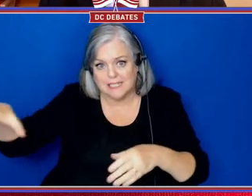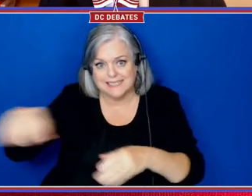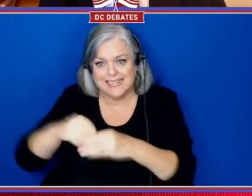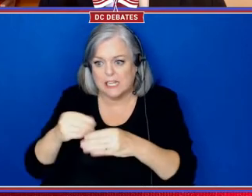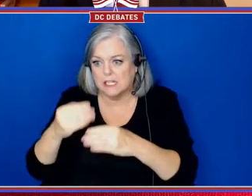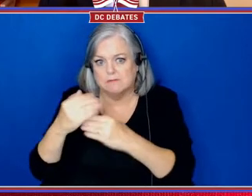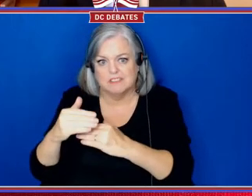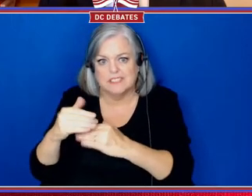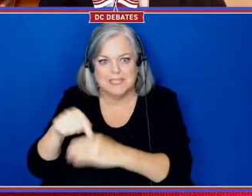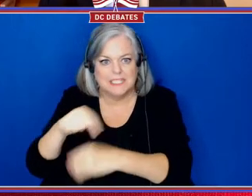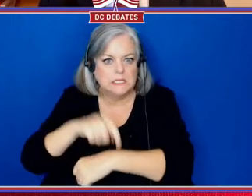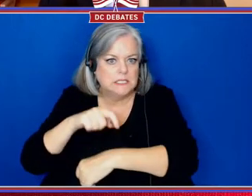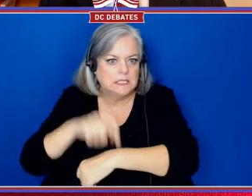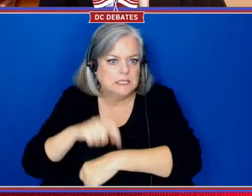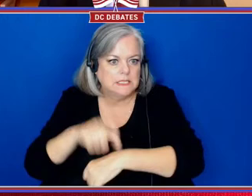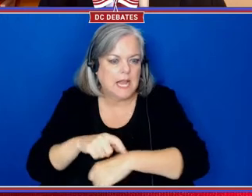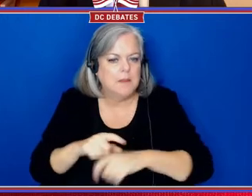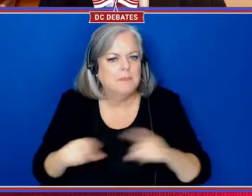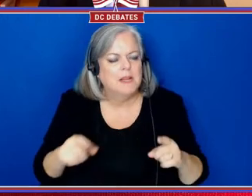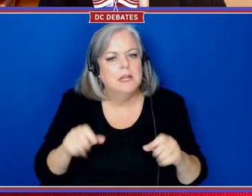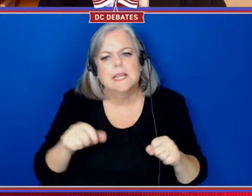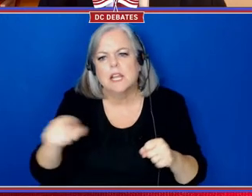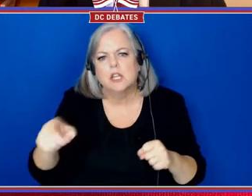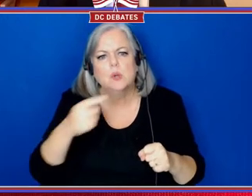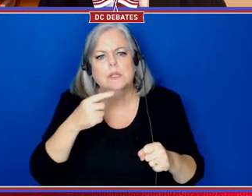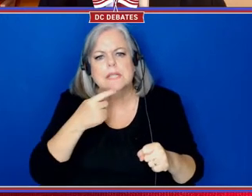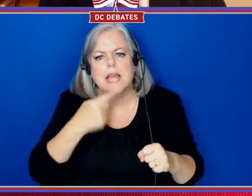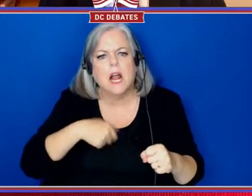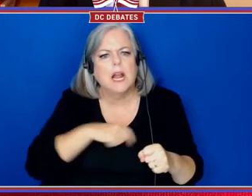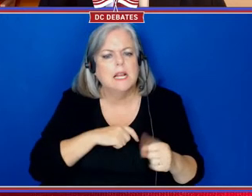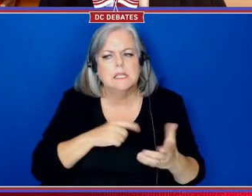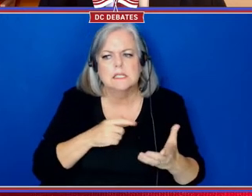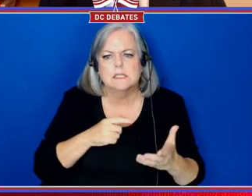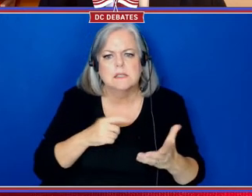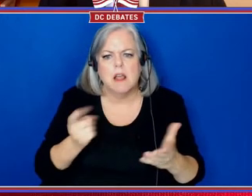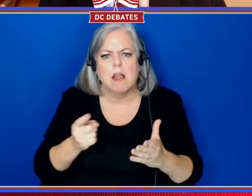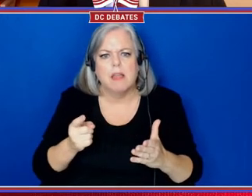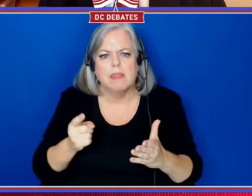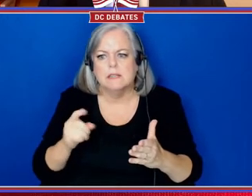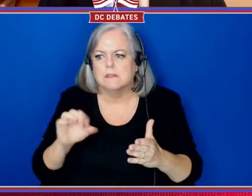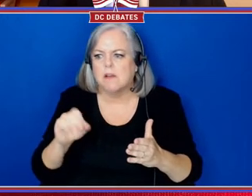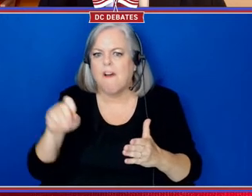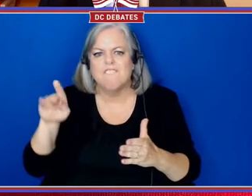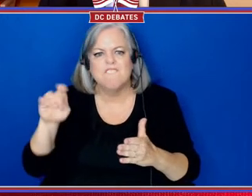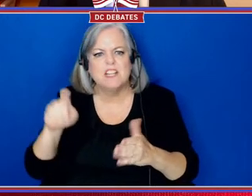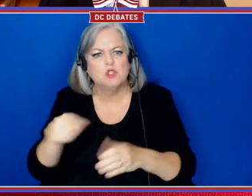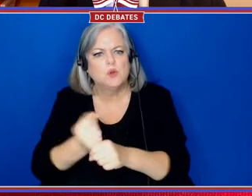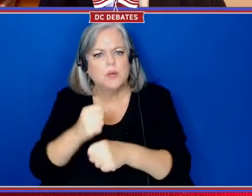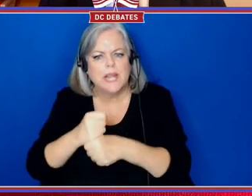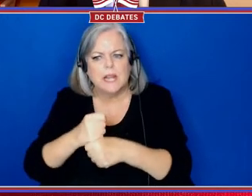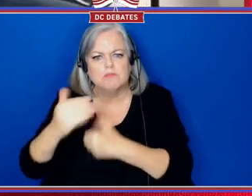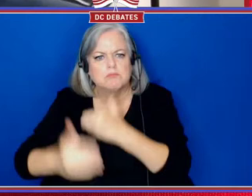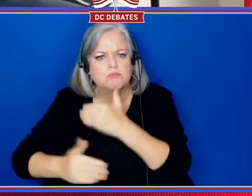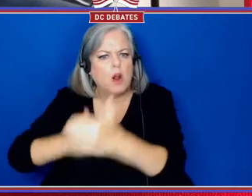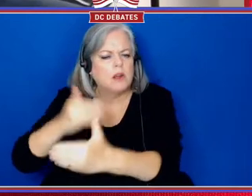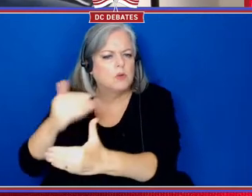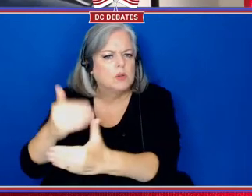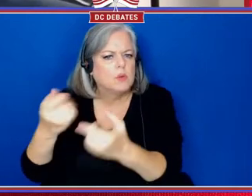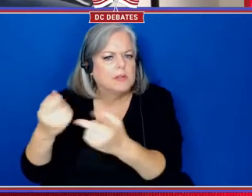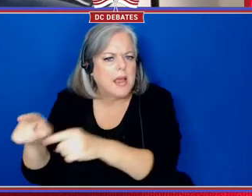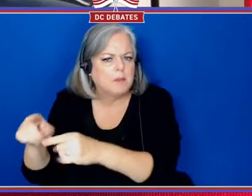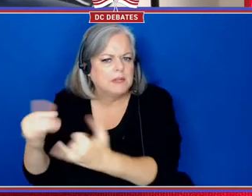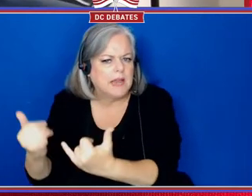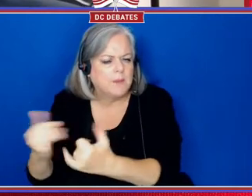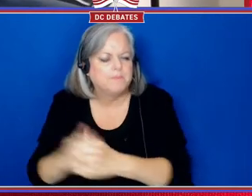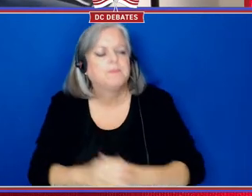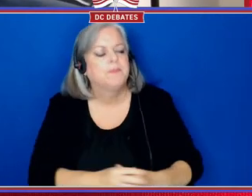idea of this office you created, where they are now and where are the workers, and what's the progress? Absolutely. So